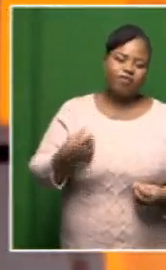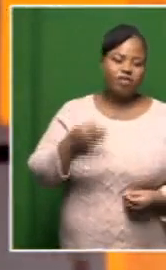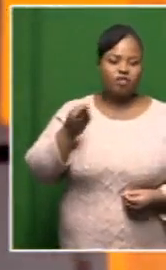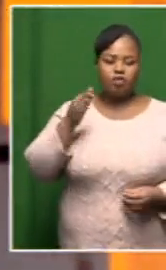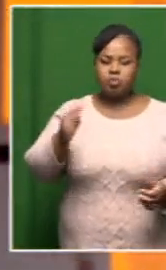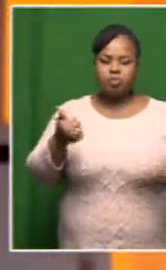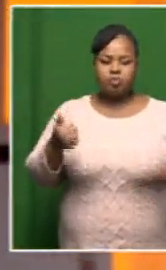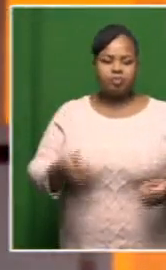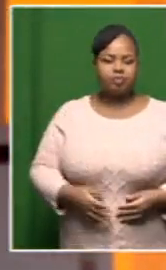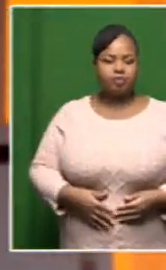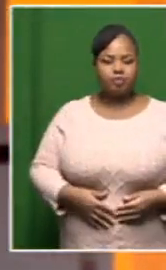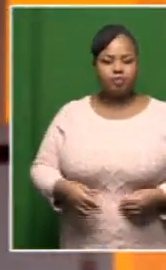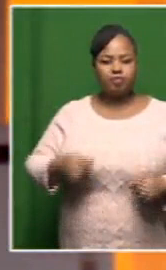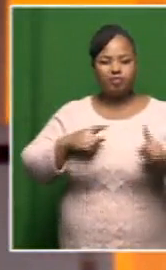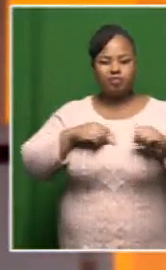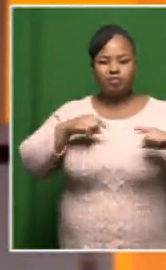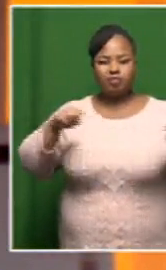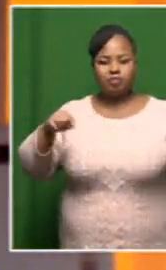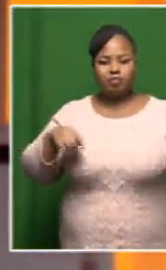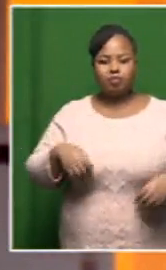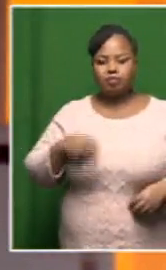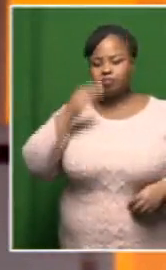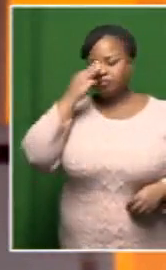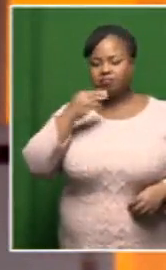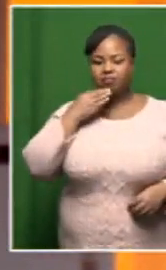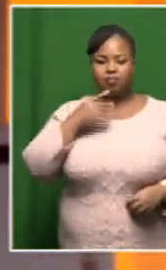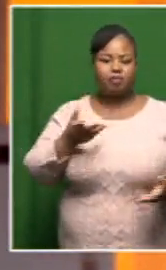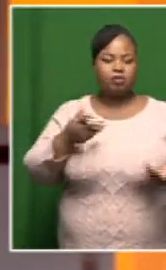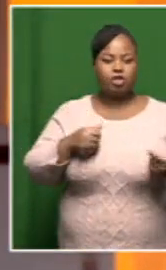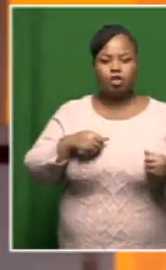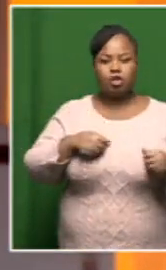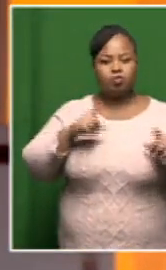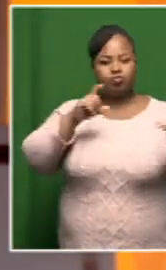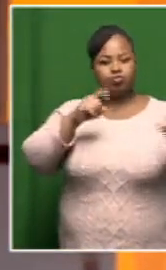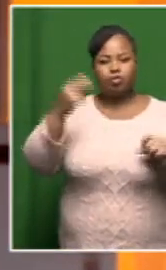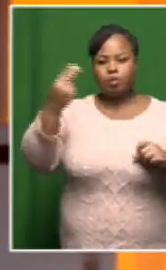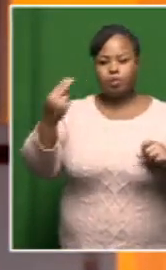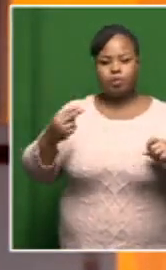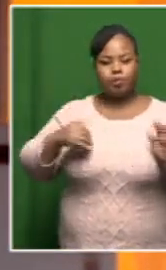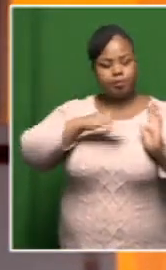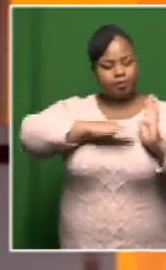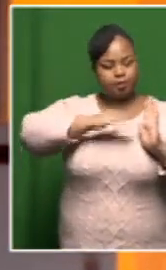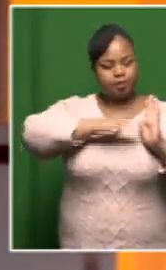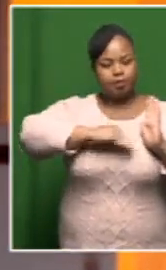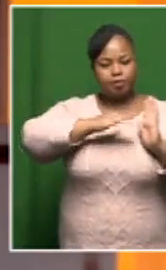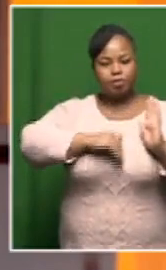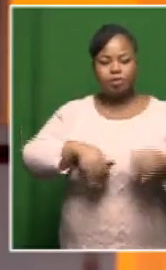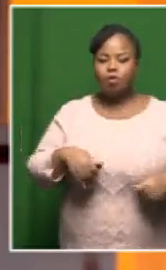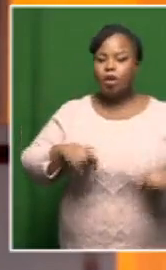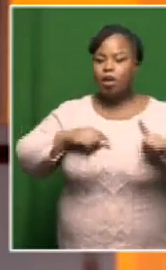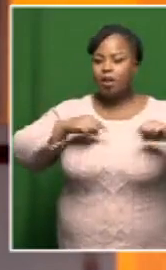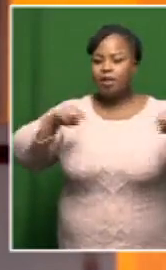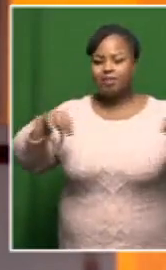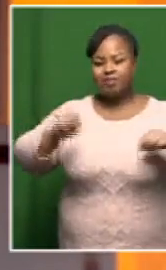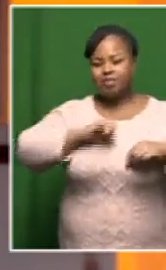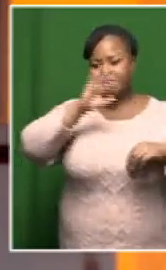know. And yeah, so it's a whole range. I mean, from portraiture, landscapes, and abstract art. And we have cream and crop of